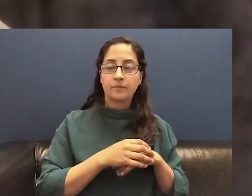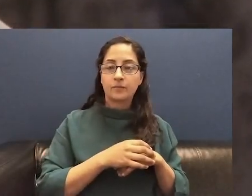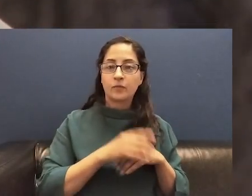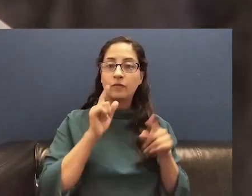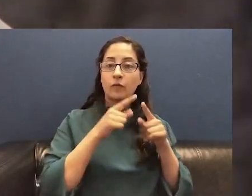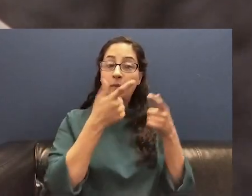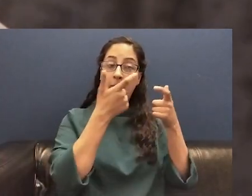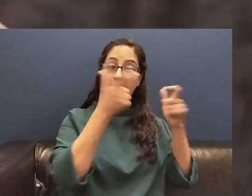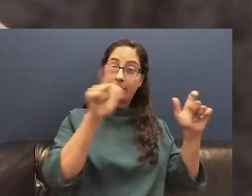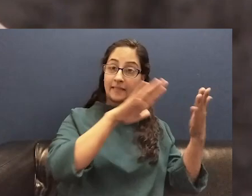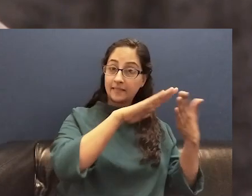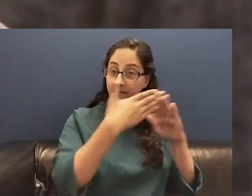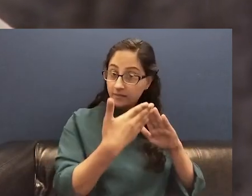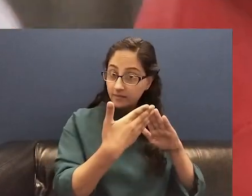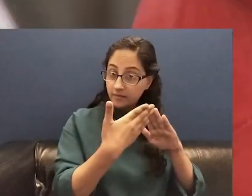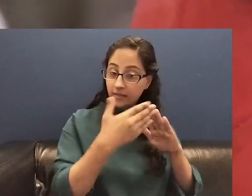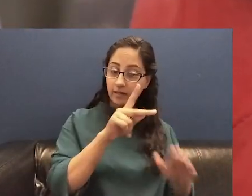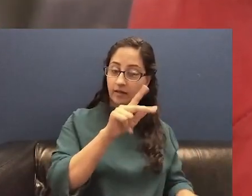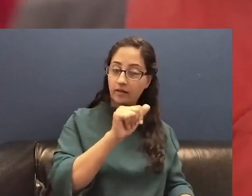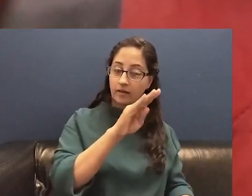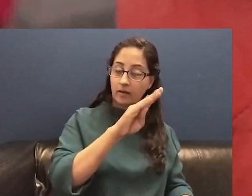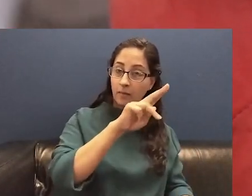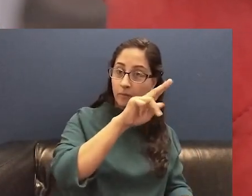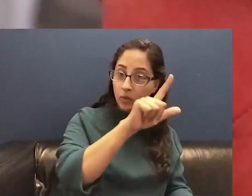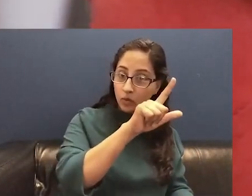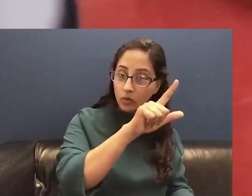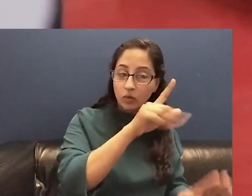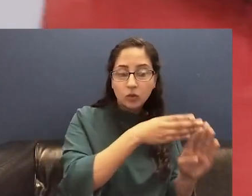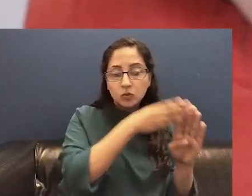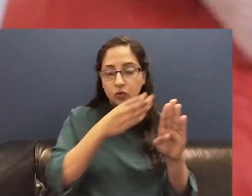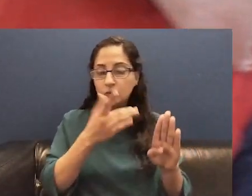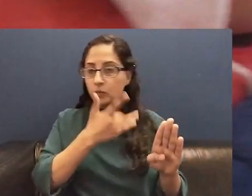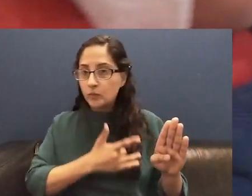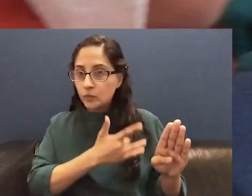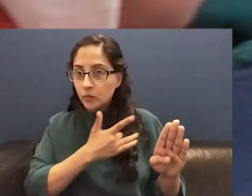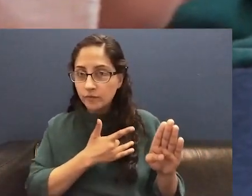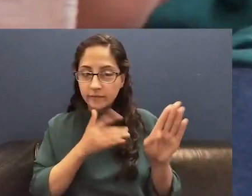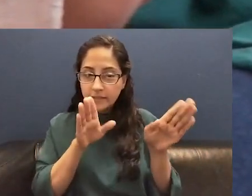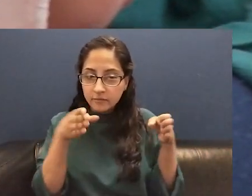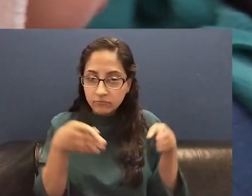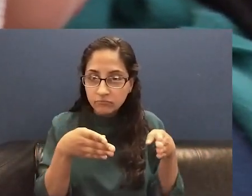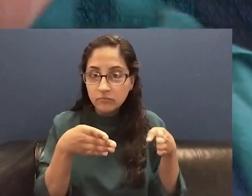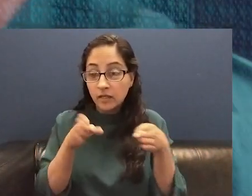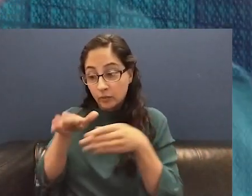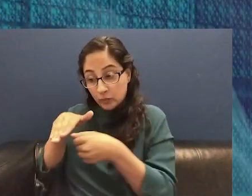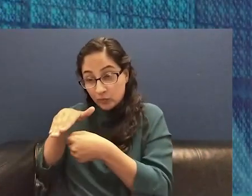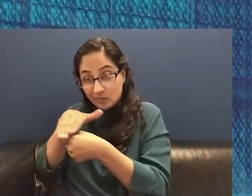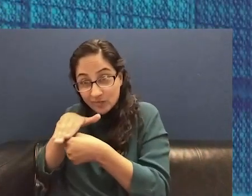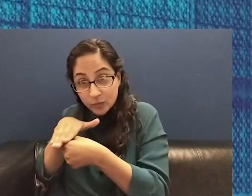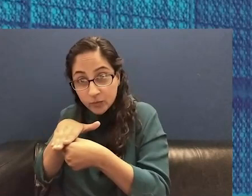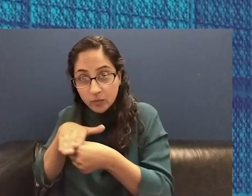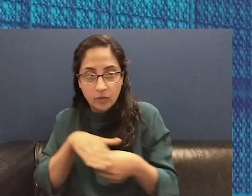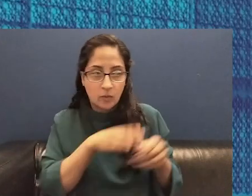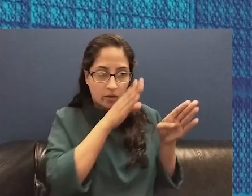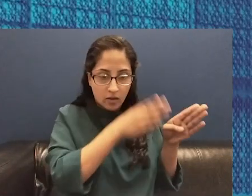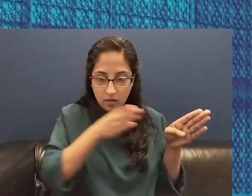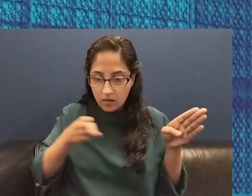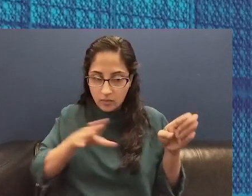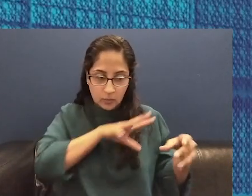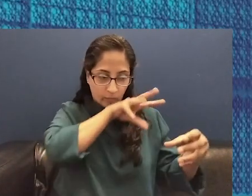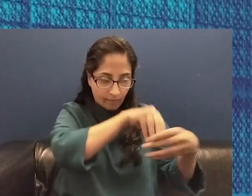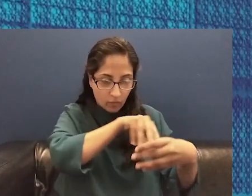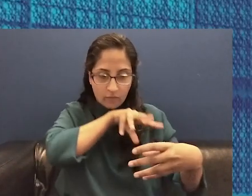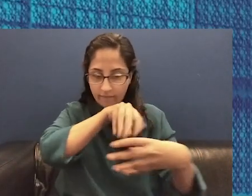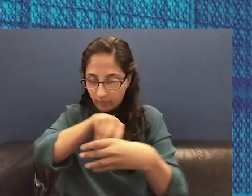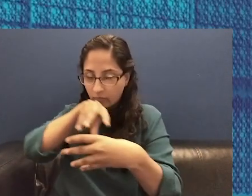level interventions and activities. In addition to that, we continue to also work with education system wherever and